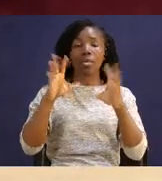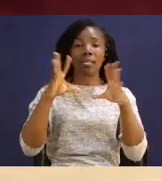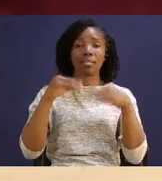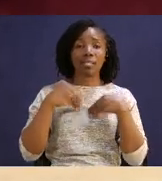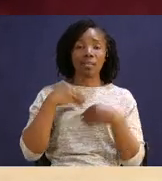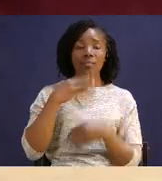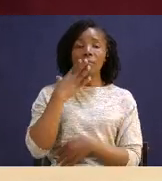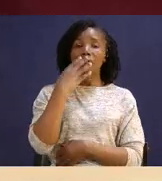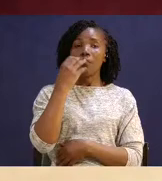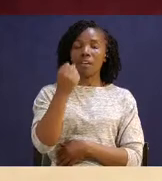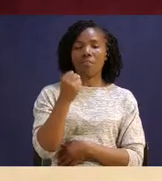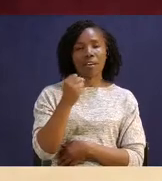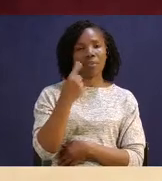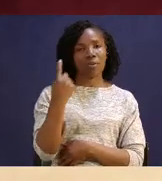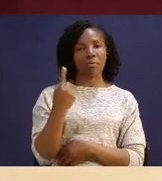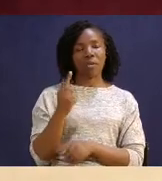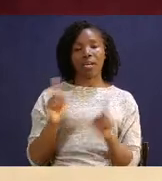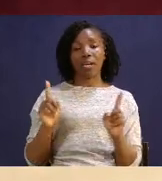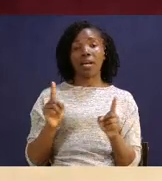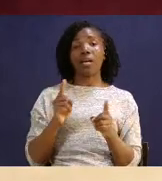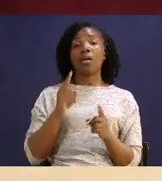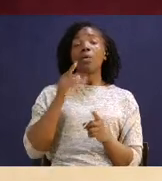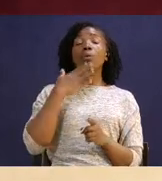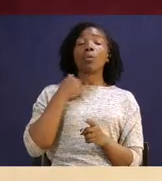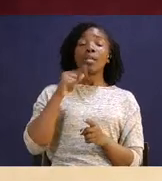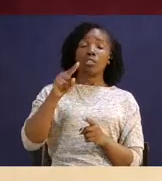We want to develop you to become a 2 million